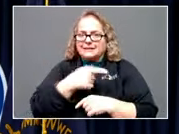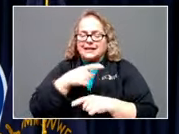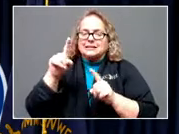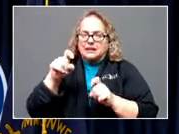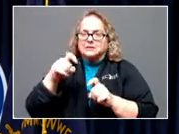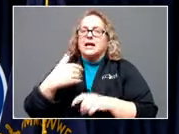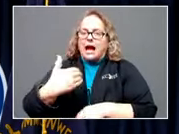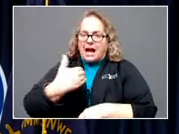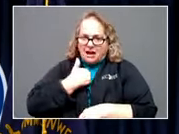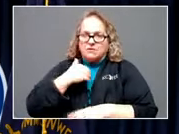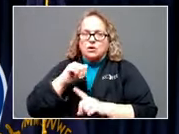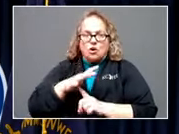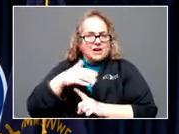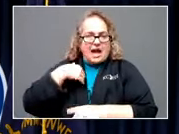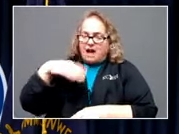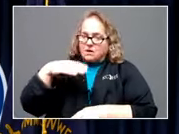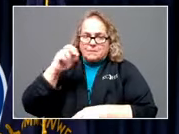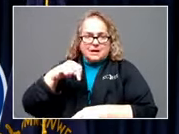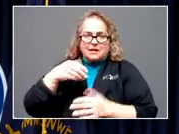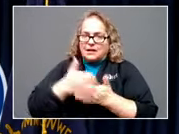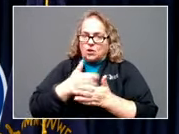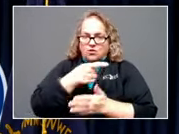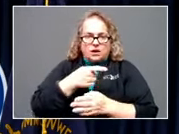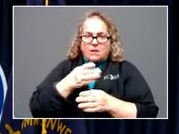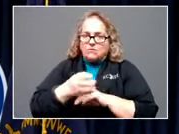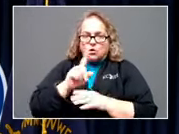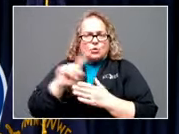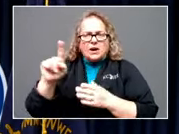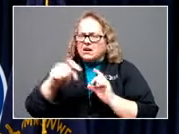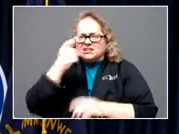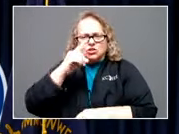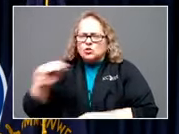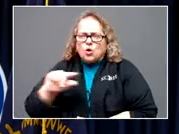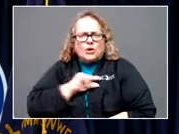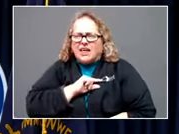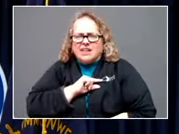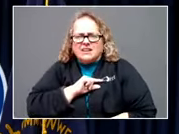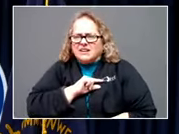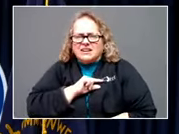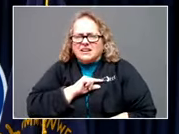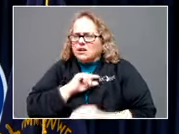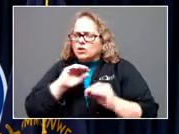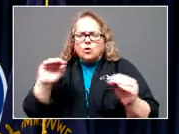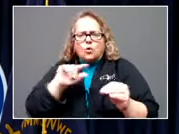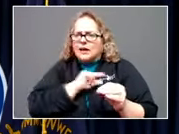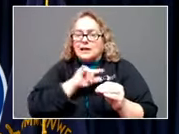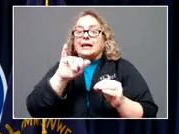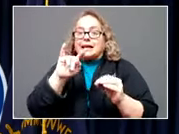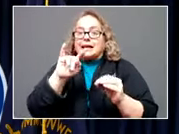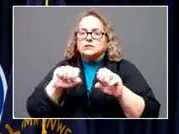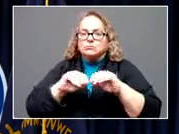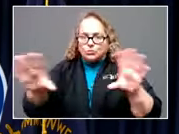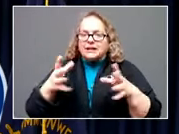been around them in more than a week. There's no guilt in this, right? This thing is spreading this quickly. We just